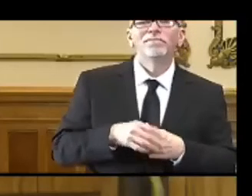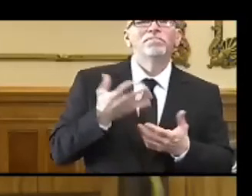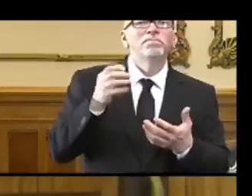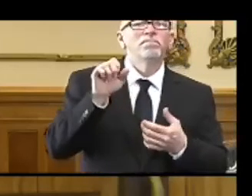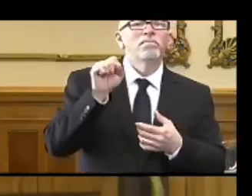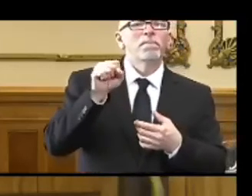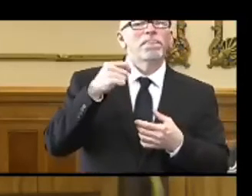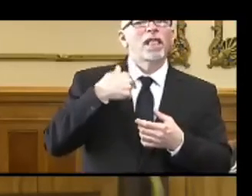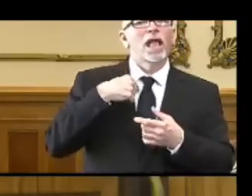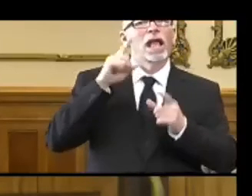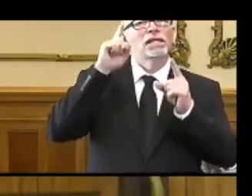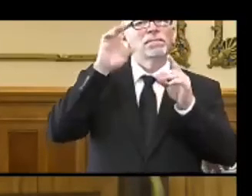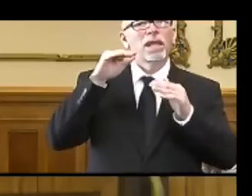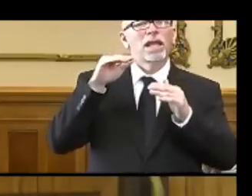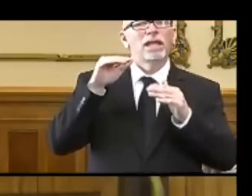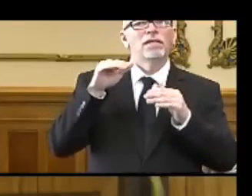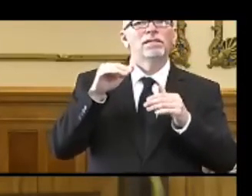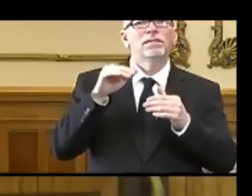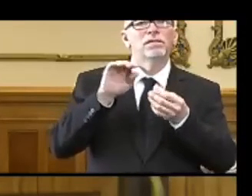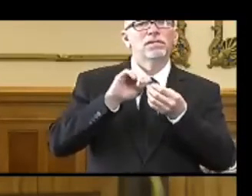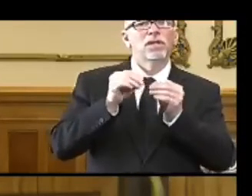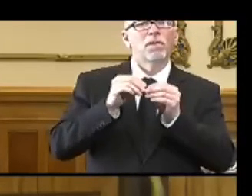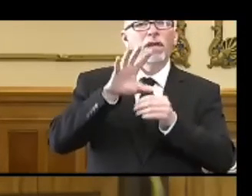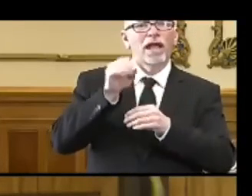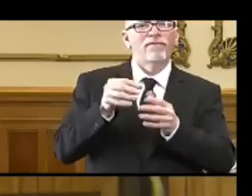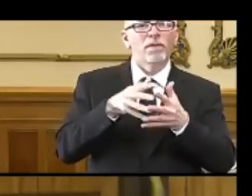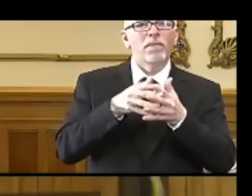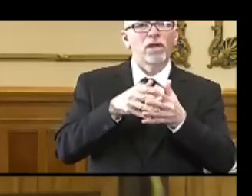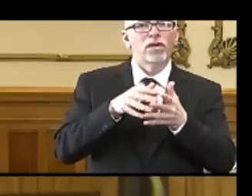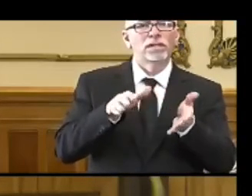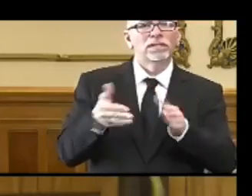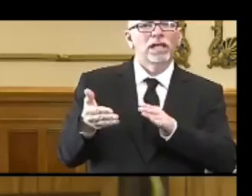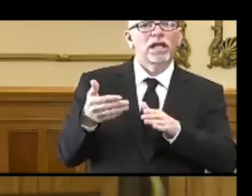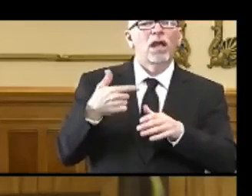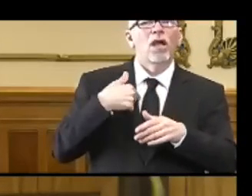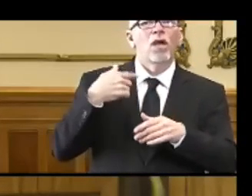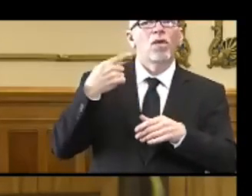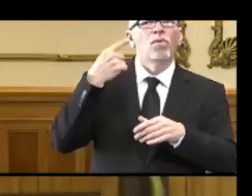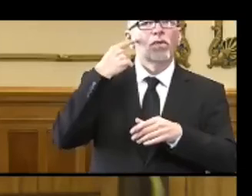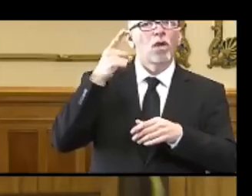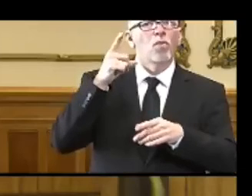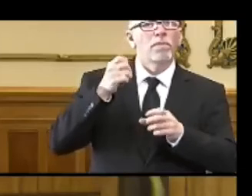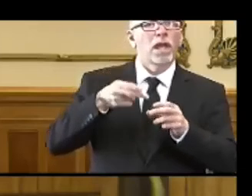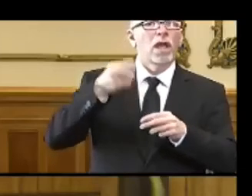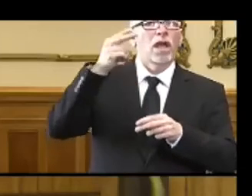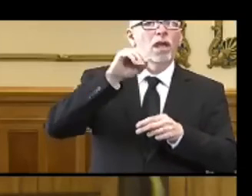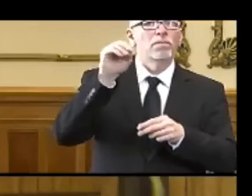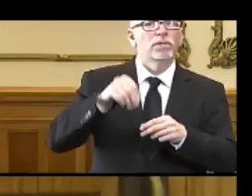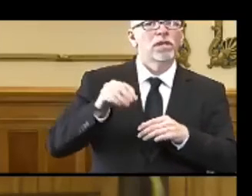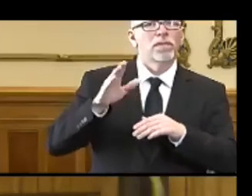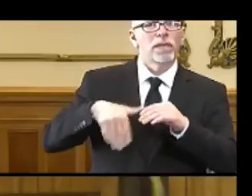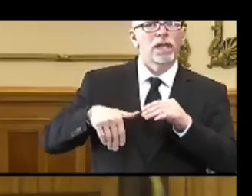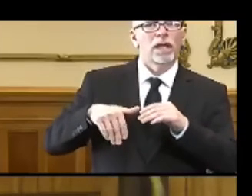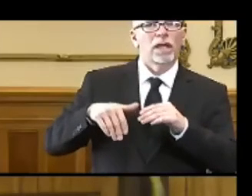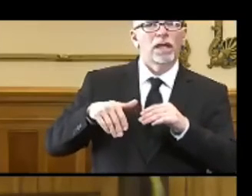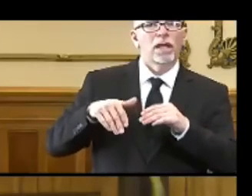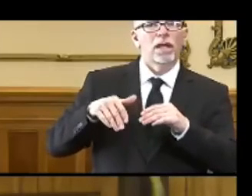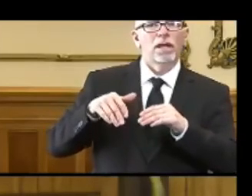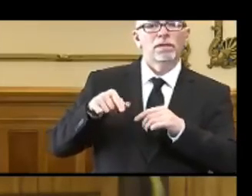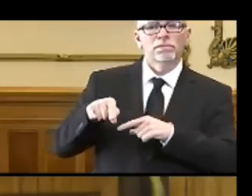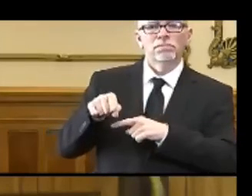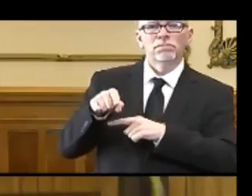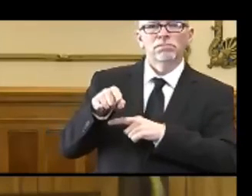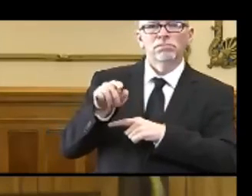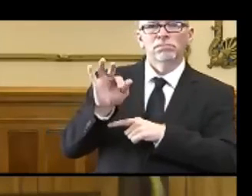I expected the number of African American deaths to be a higher percentage than the number of African